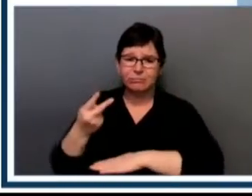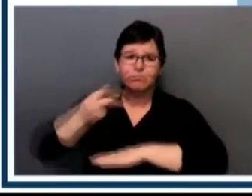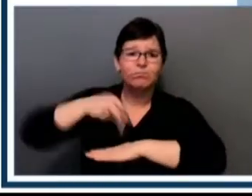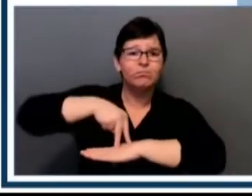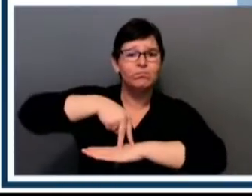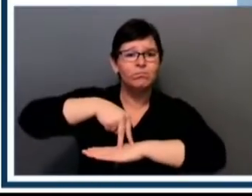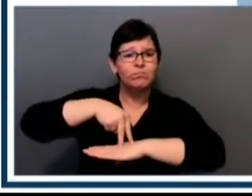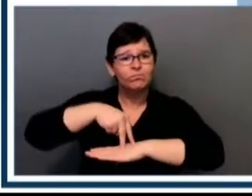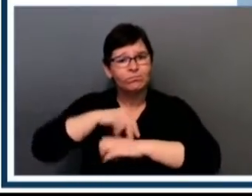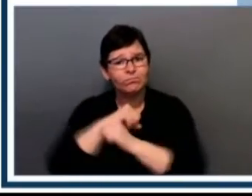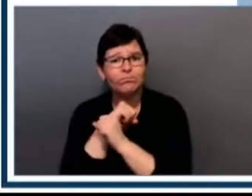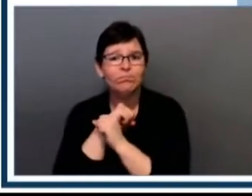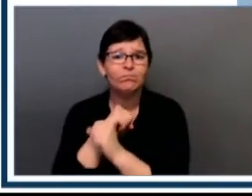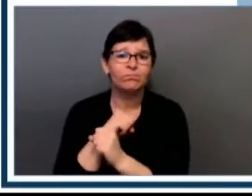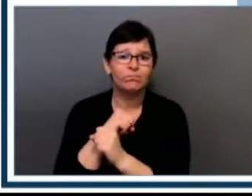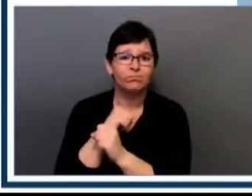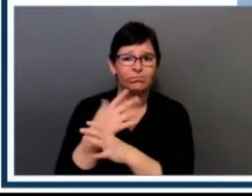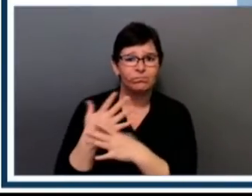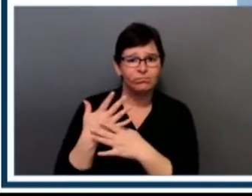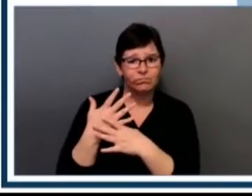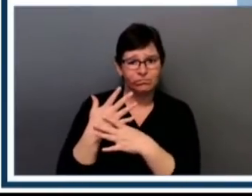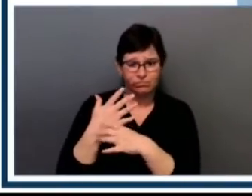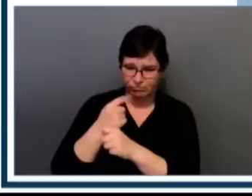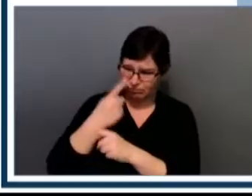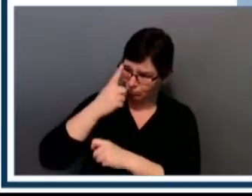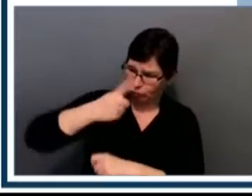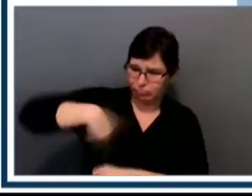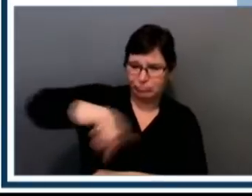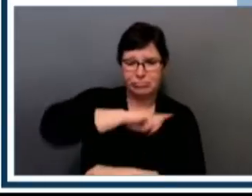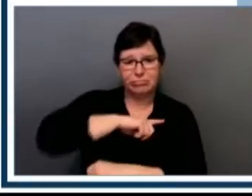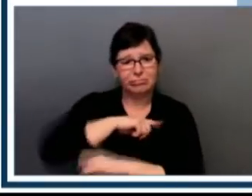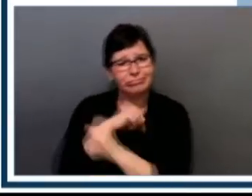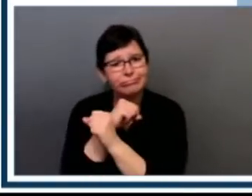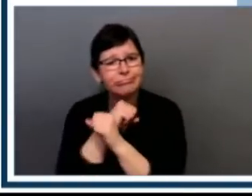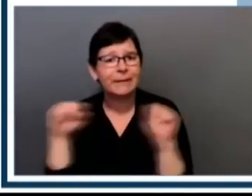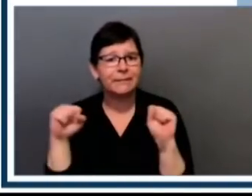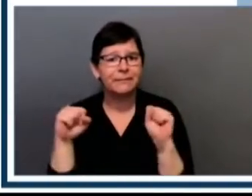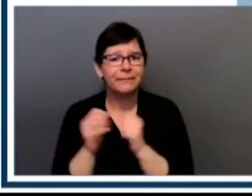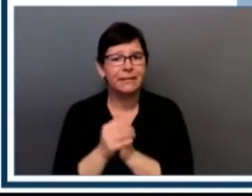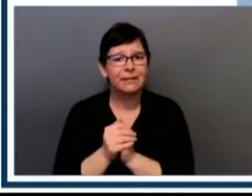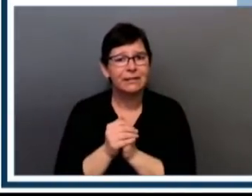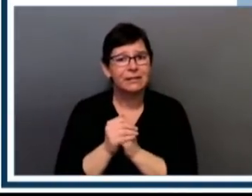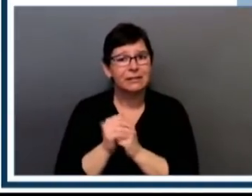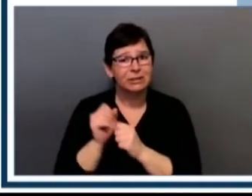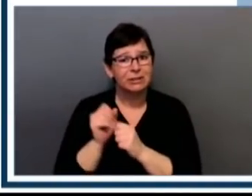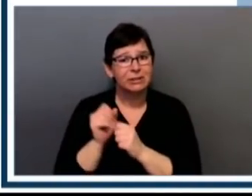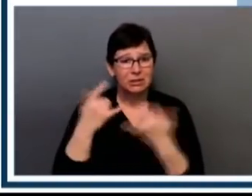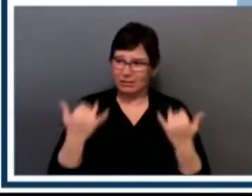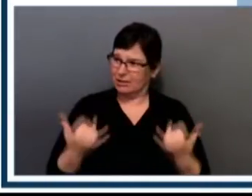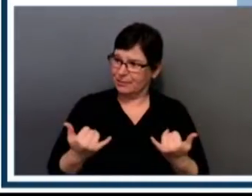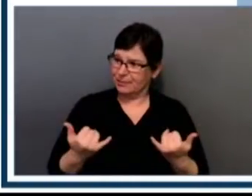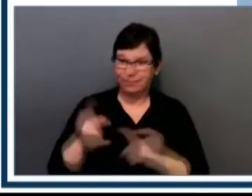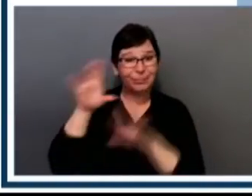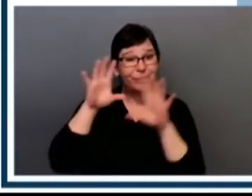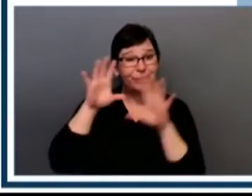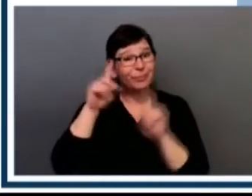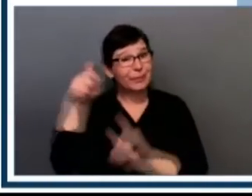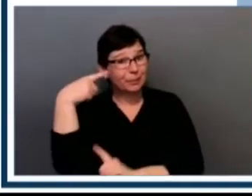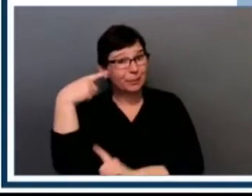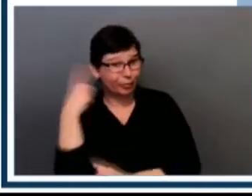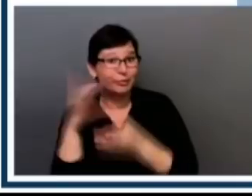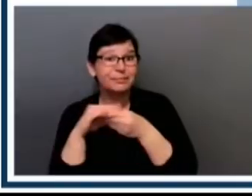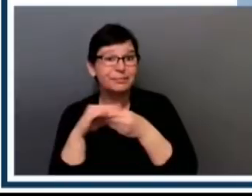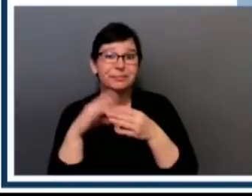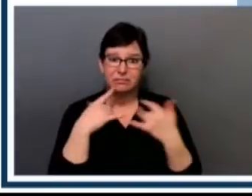and key indicators continue to trend in the right direction. Vaccine coverage is still going up as children in the 5 to